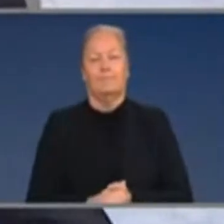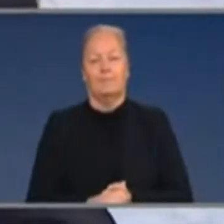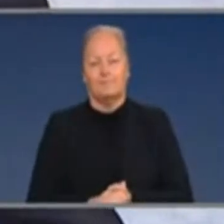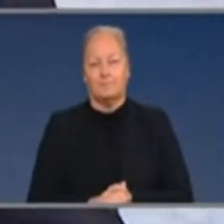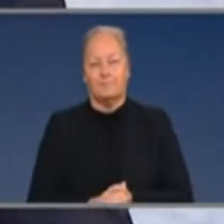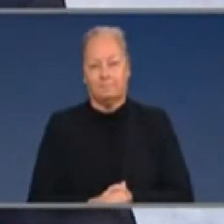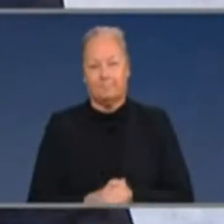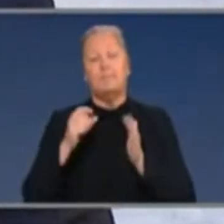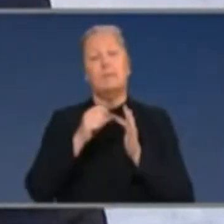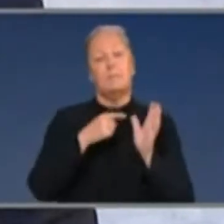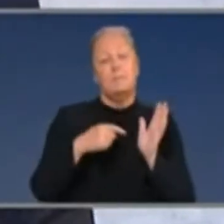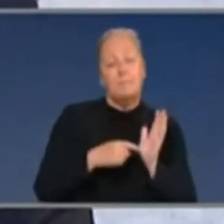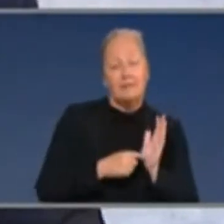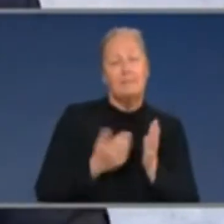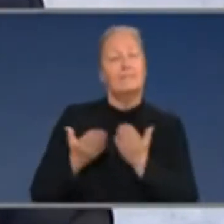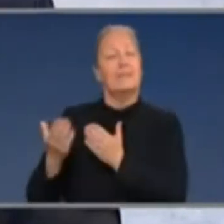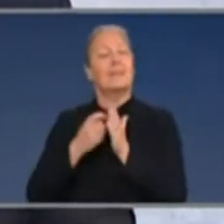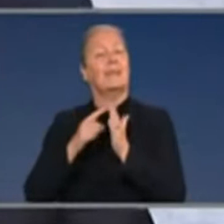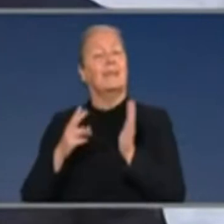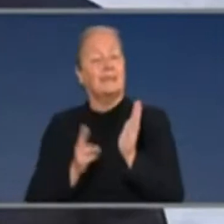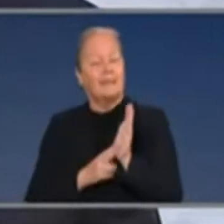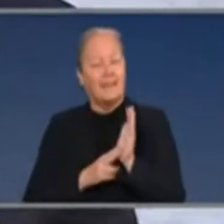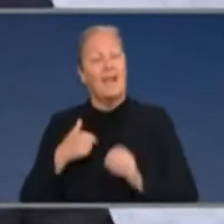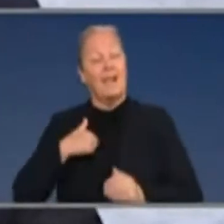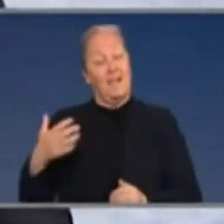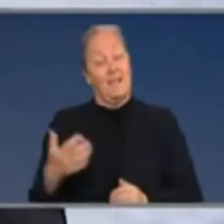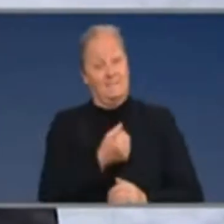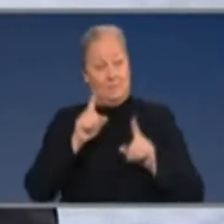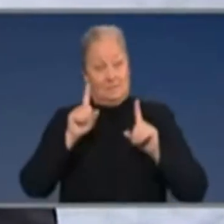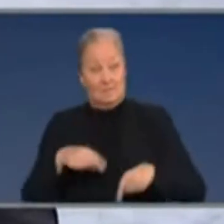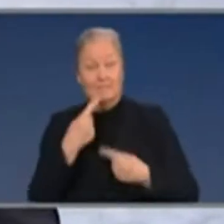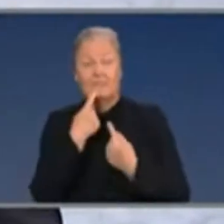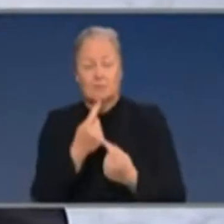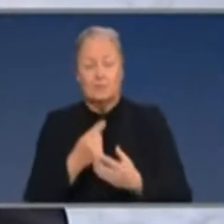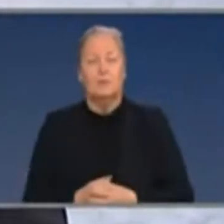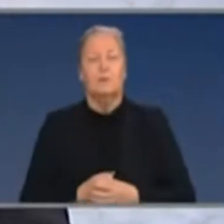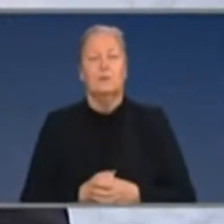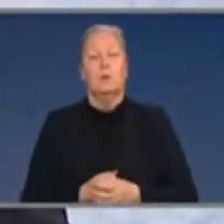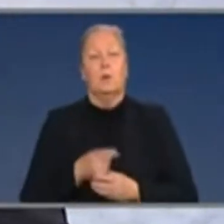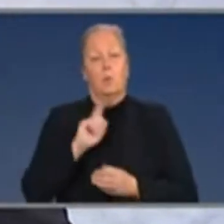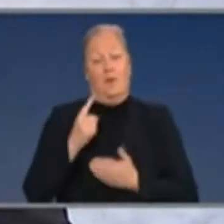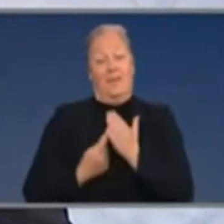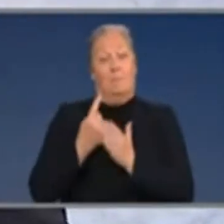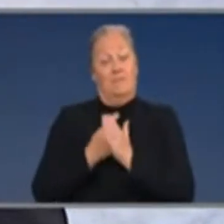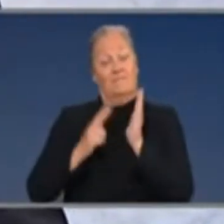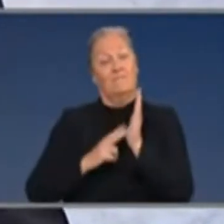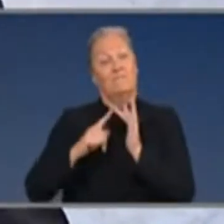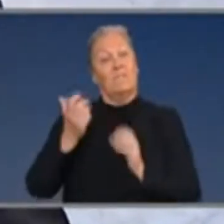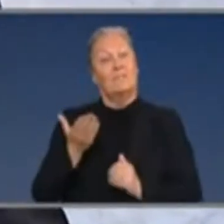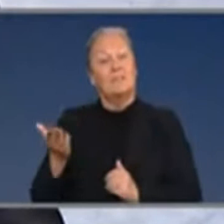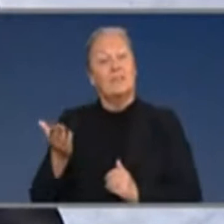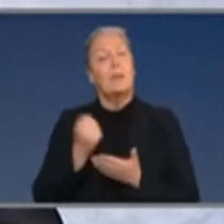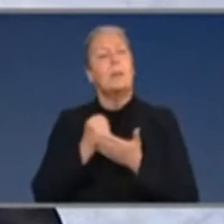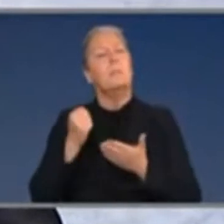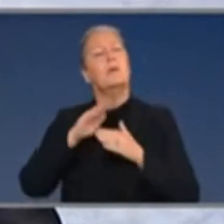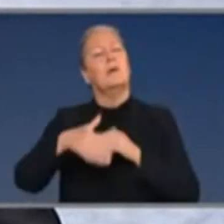with the indulgence of both Pat and Ken, I must start by saying that the numbers that we've seen today in Victoria are obviously very